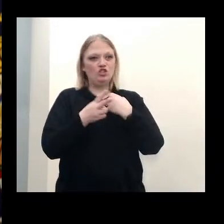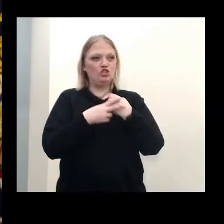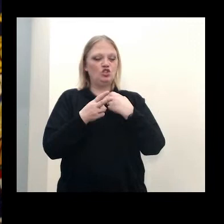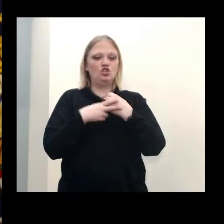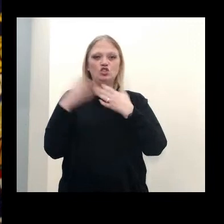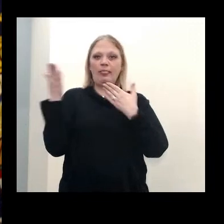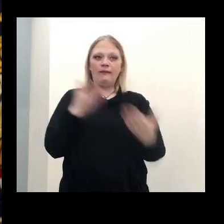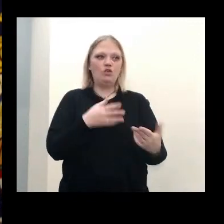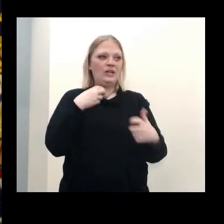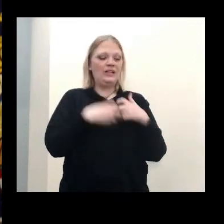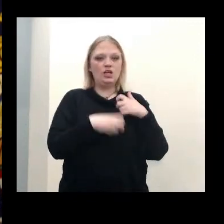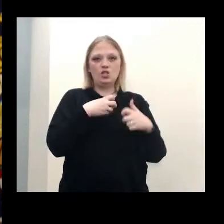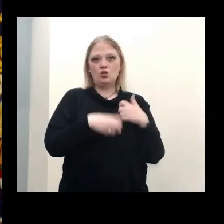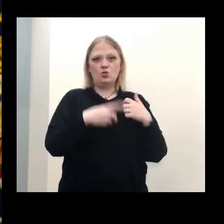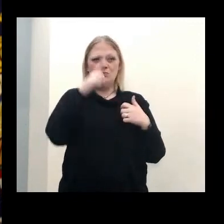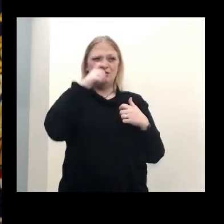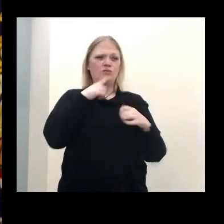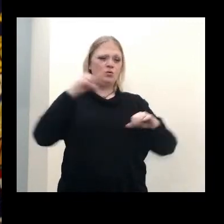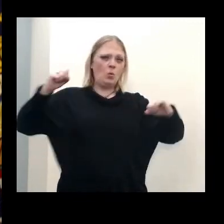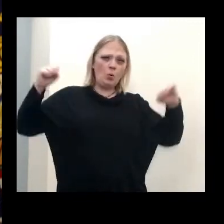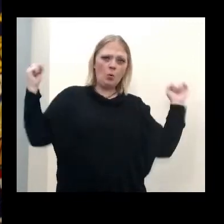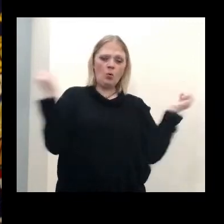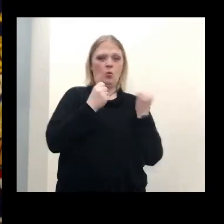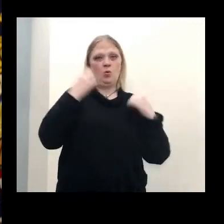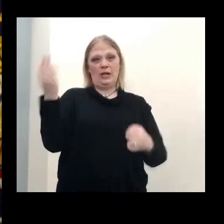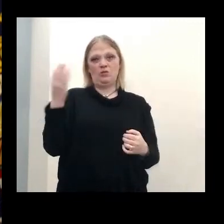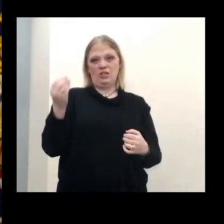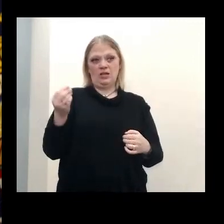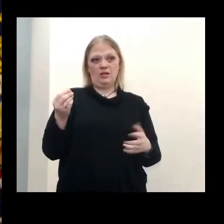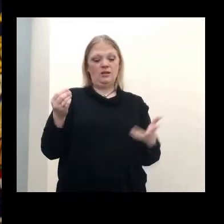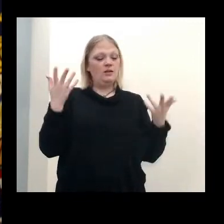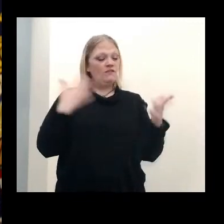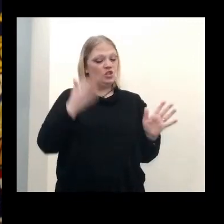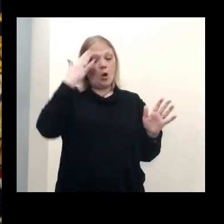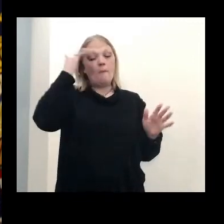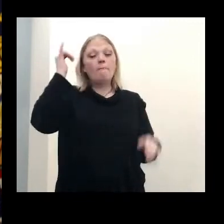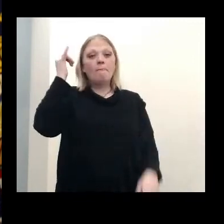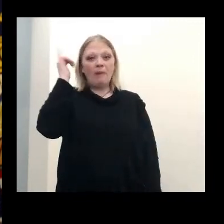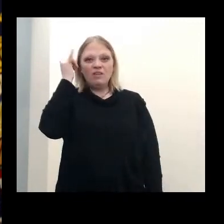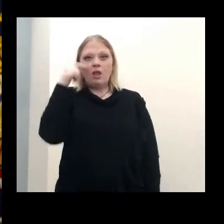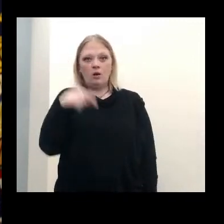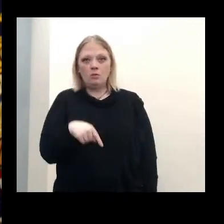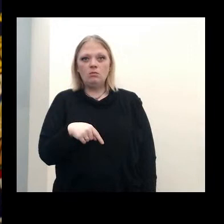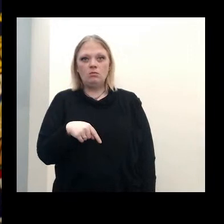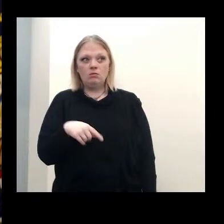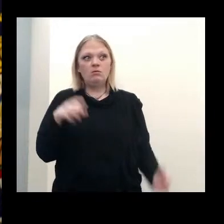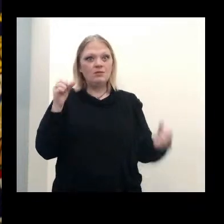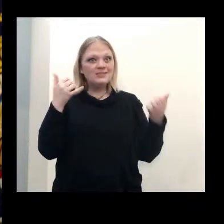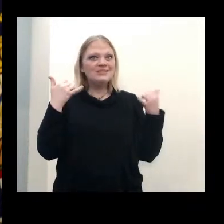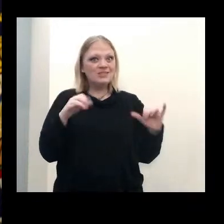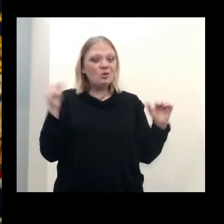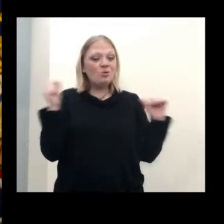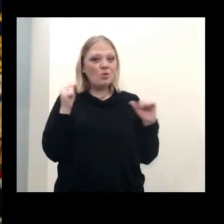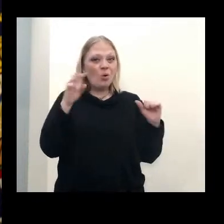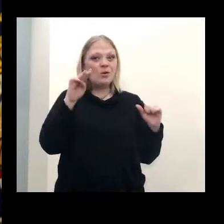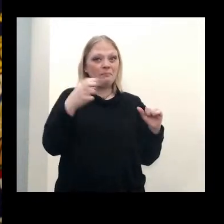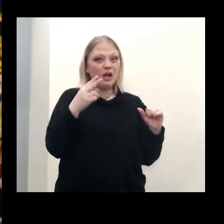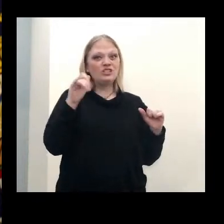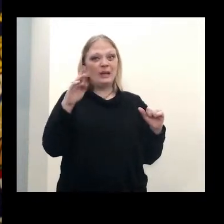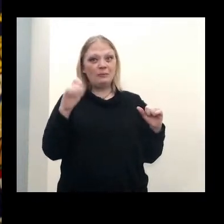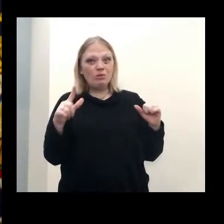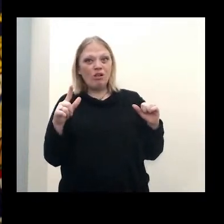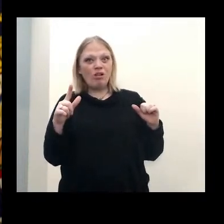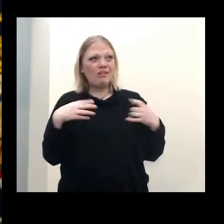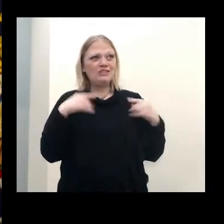delivery issues when it is so cold out. And we know, this is Buffalo, it can still get cold in March and April, it